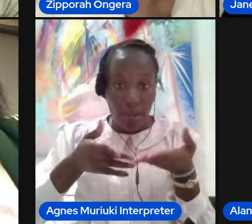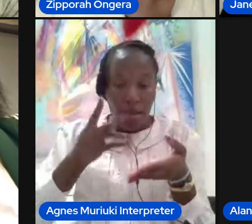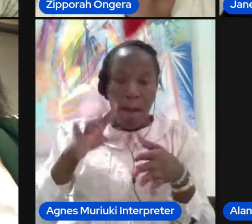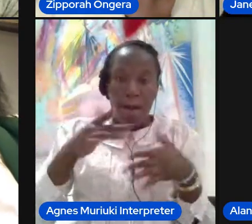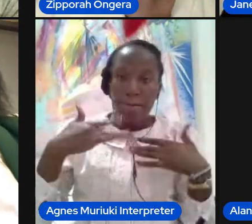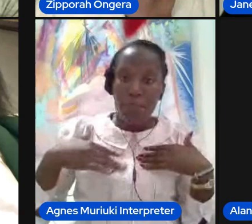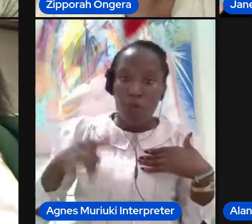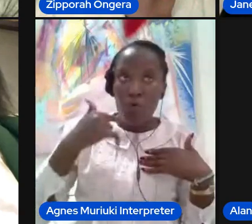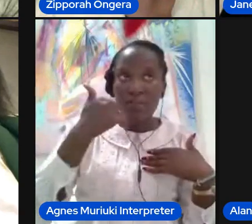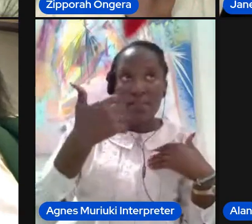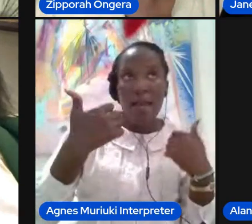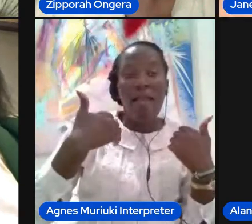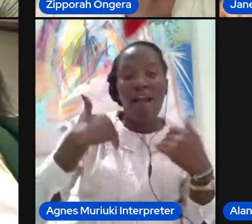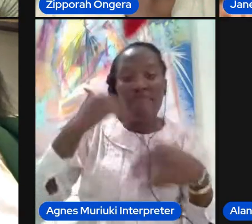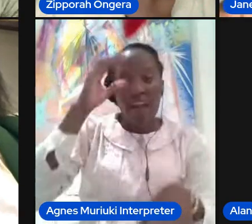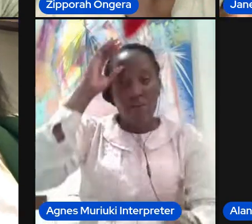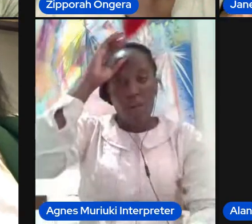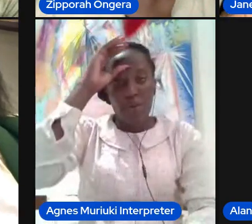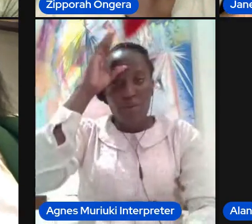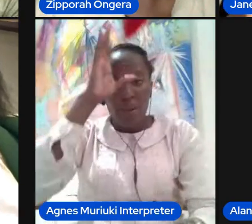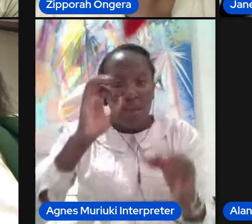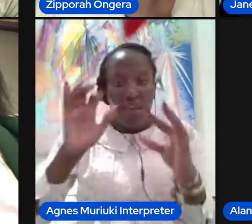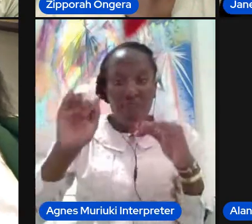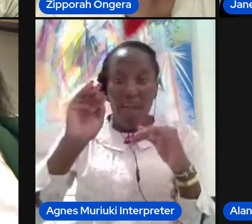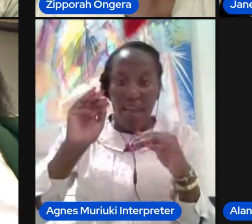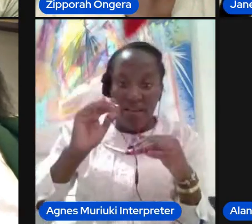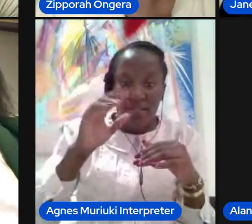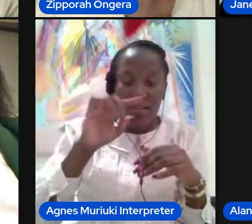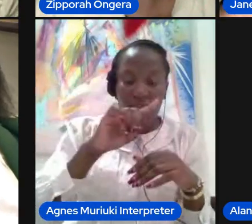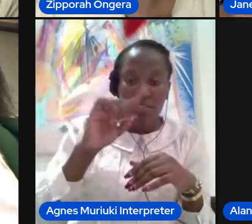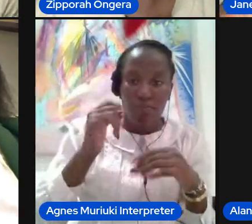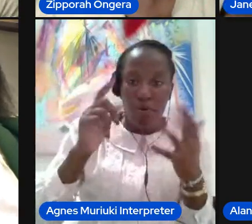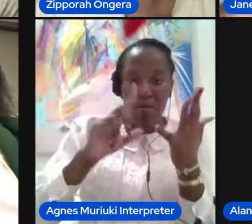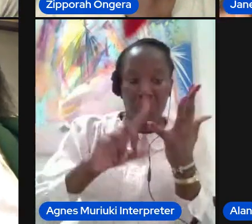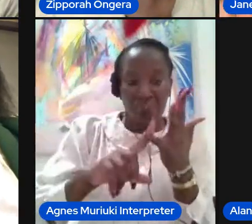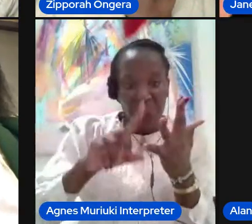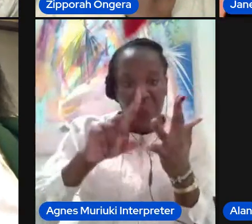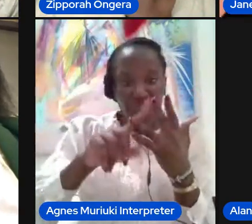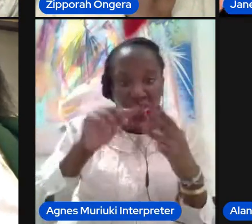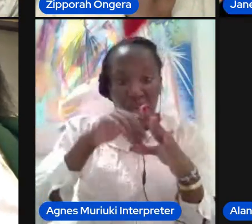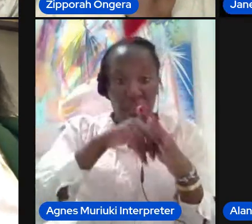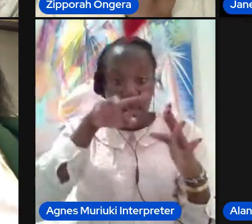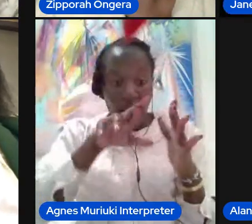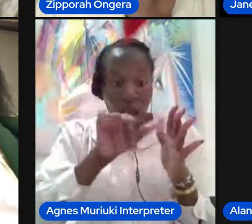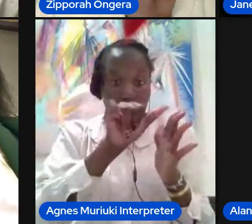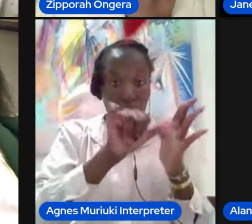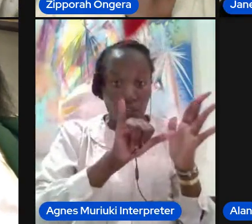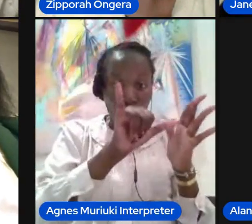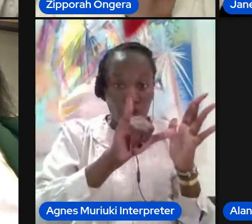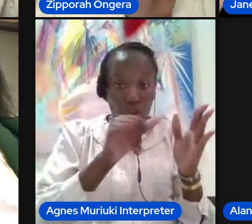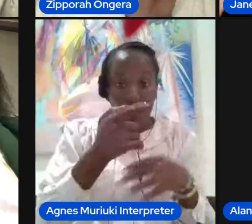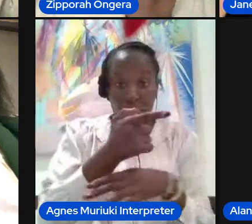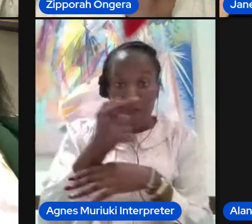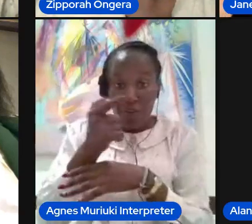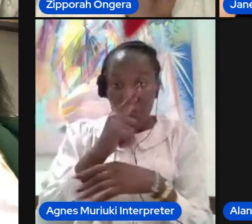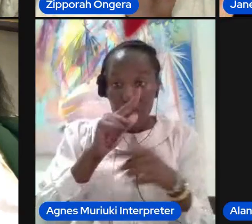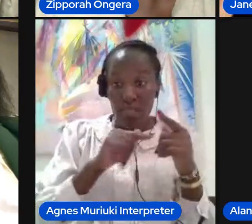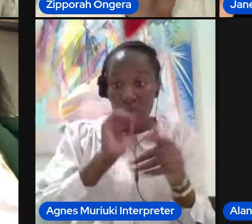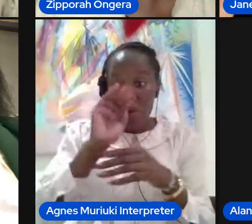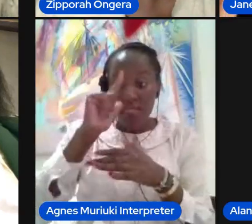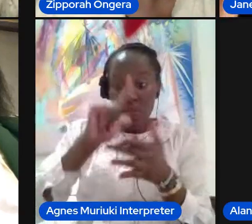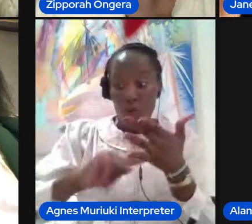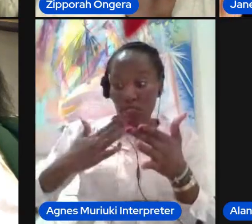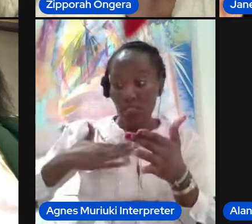I ask Zipporah this and that in their YouTube videos? And that is how Zipporah will think of, what's my next